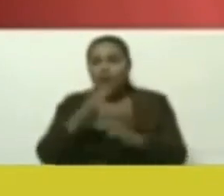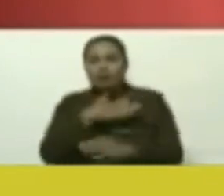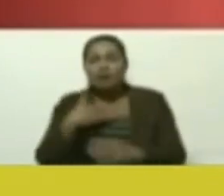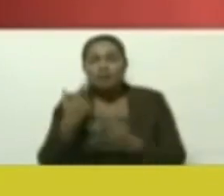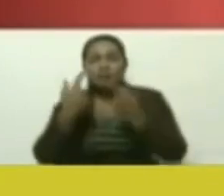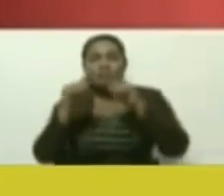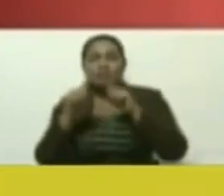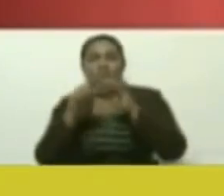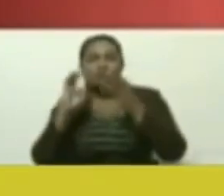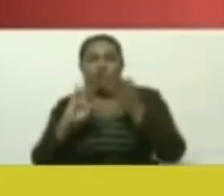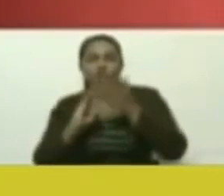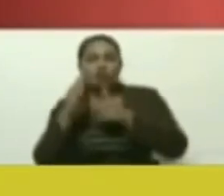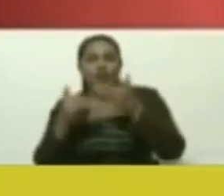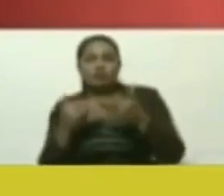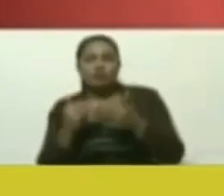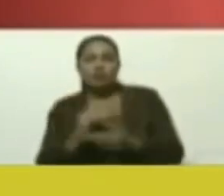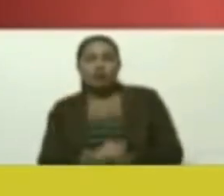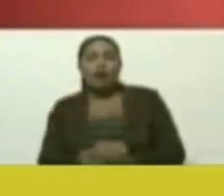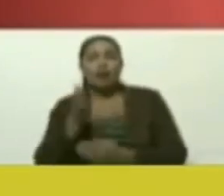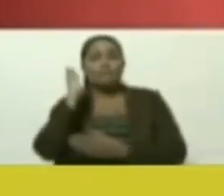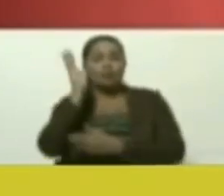So these terrorist groups have different